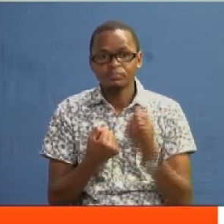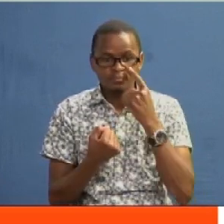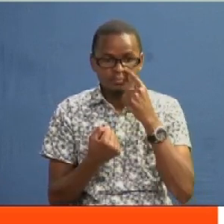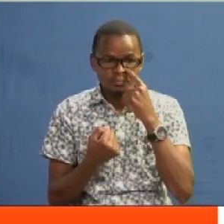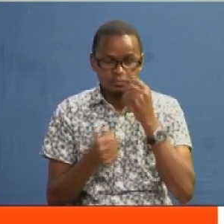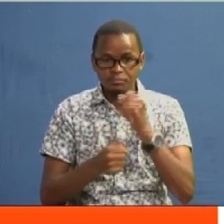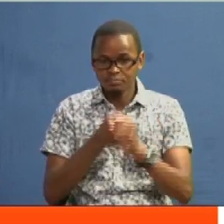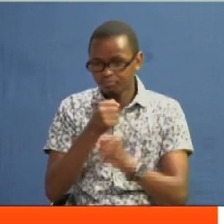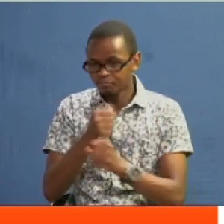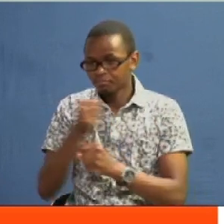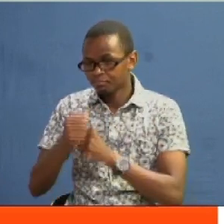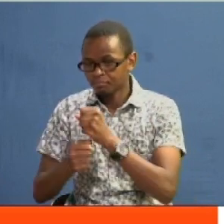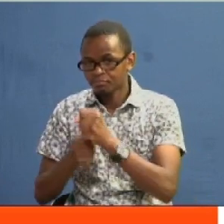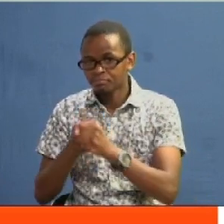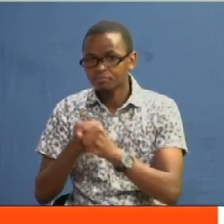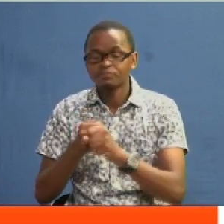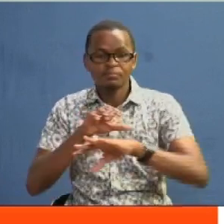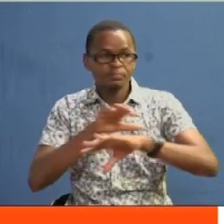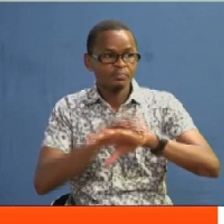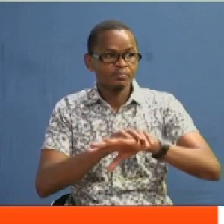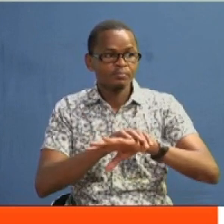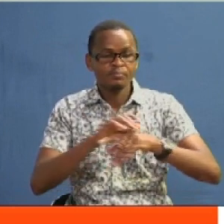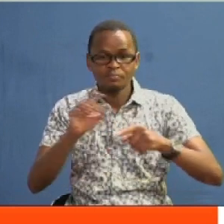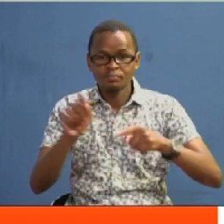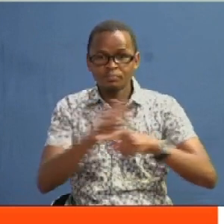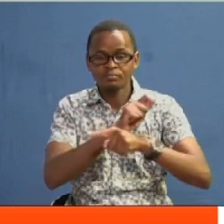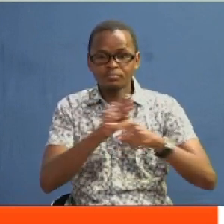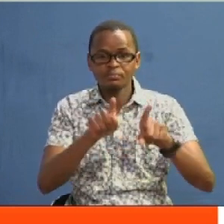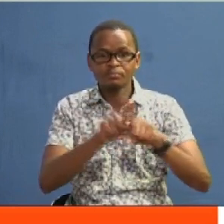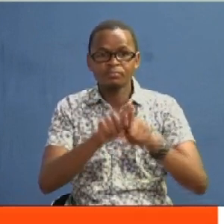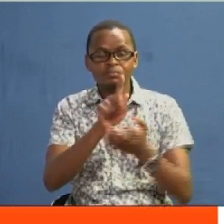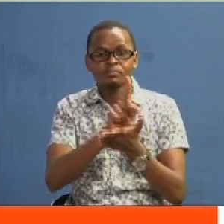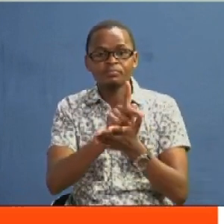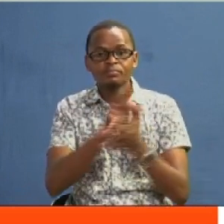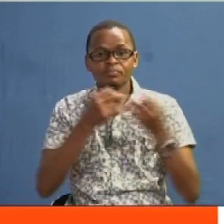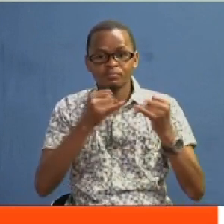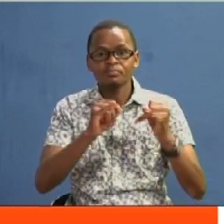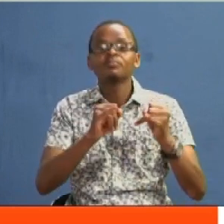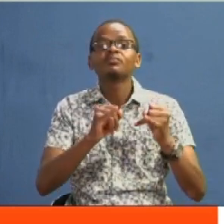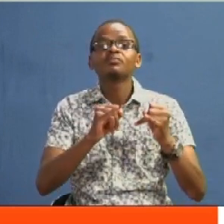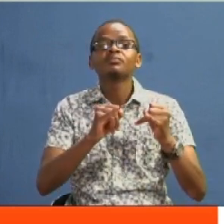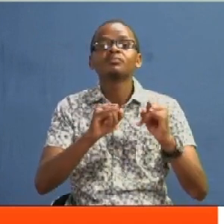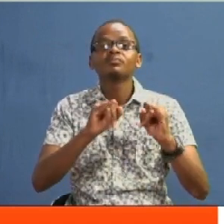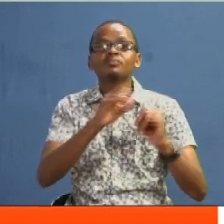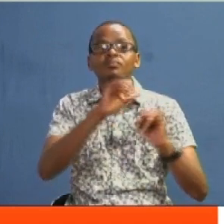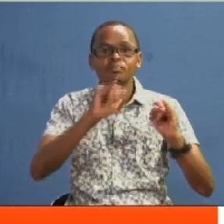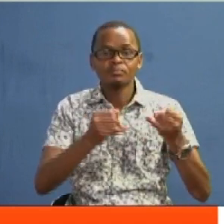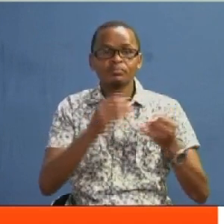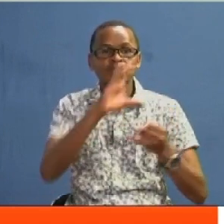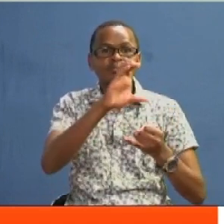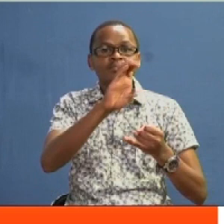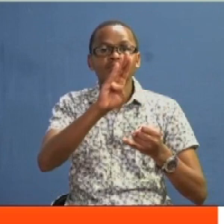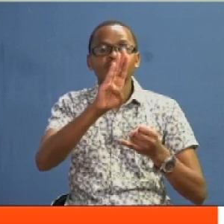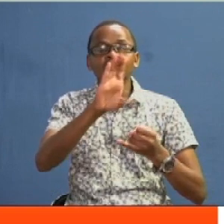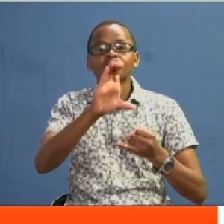year in, year out, teachers are getting a bit of trainings as we keep on implementing the new CBC